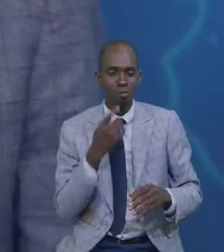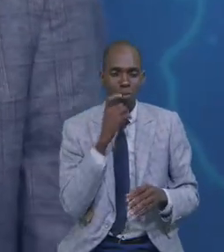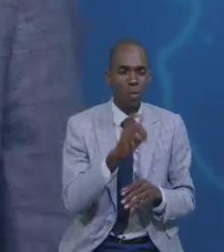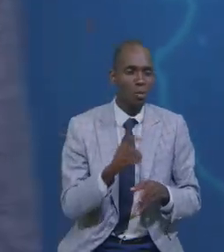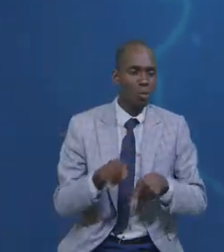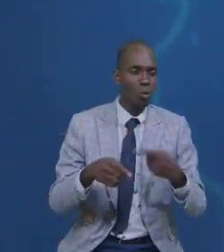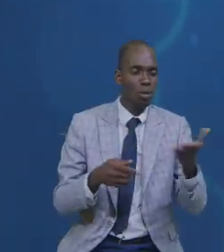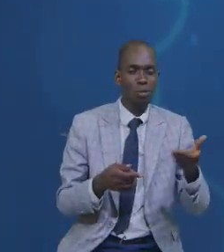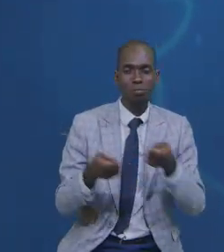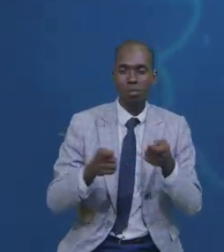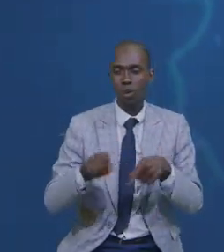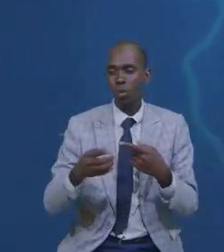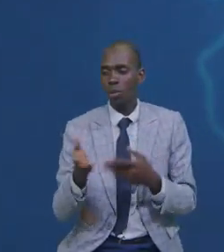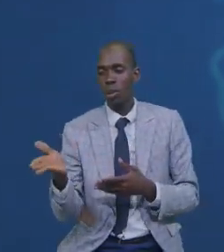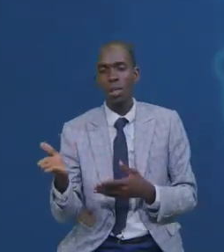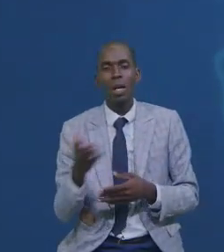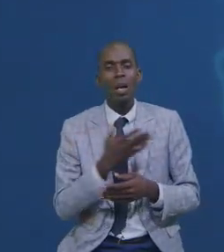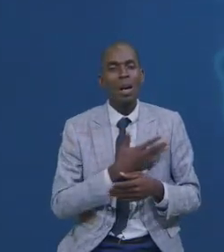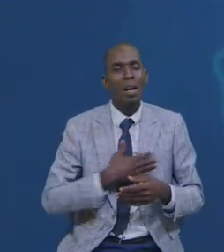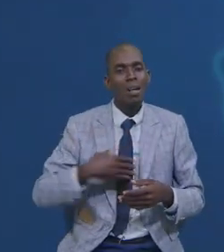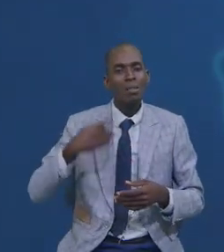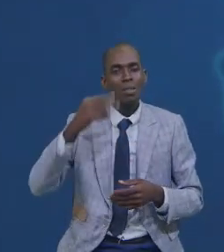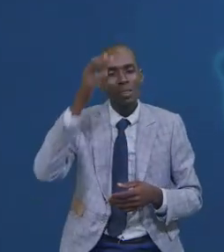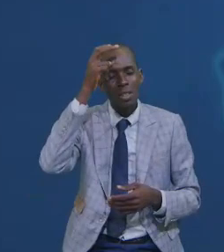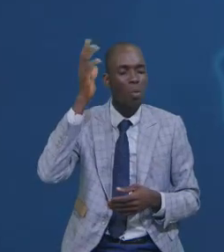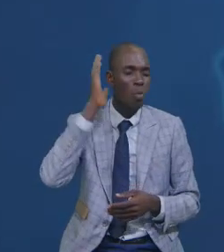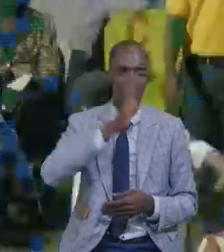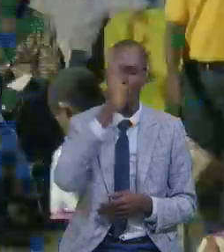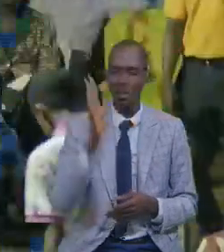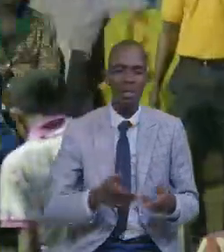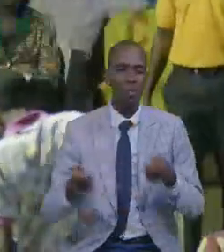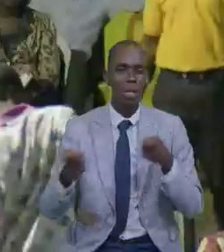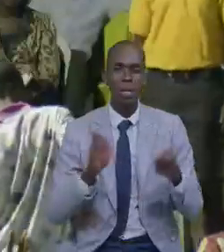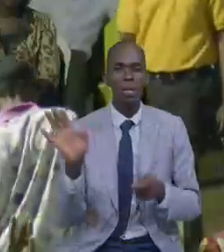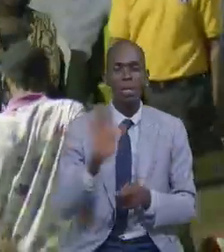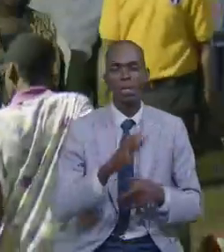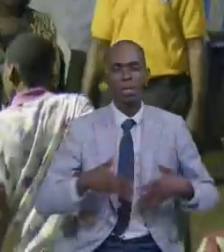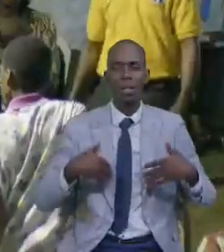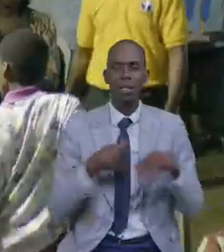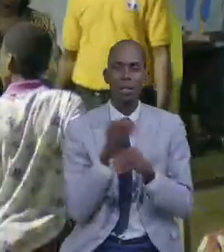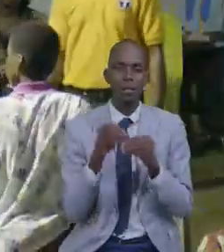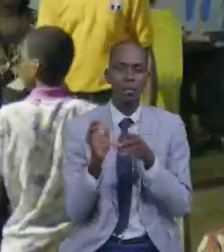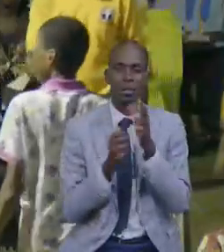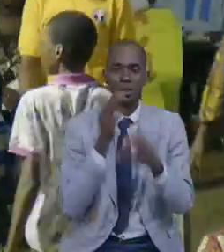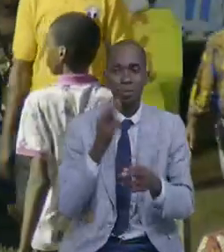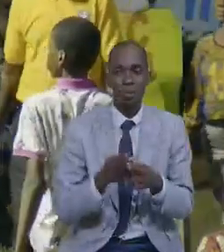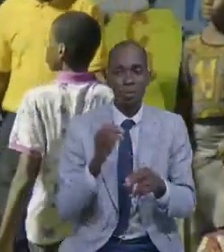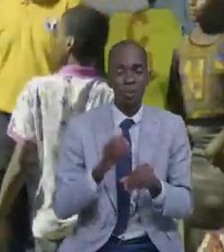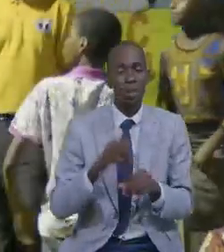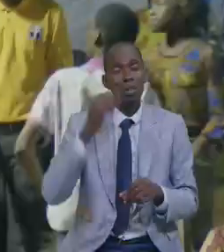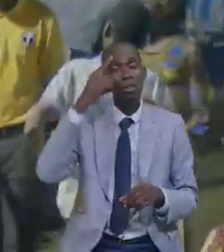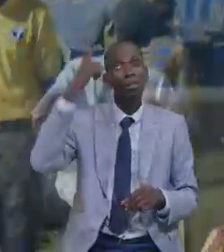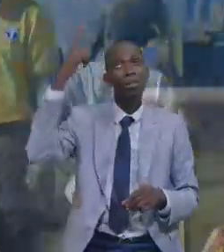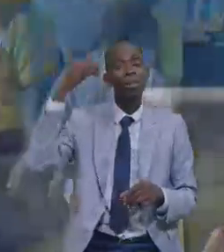life. The devil will never control your life anymore. In the dream, in the day,